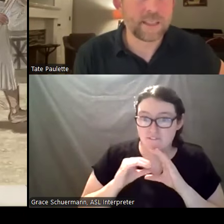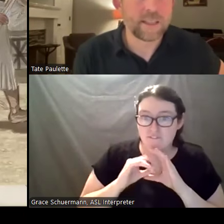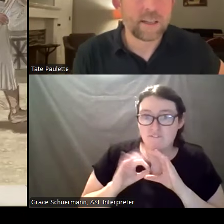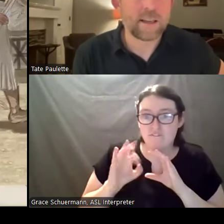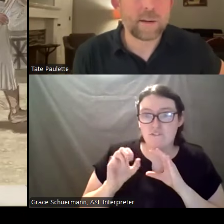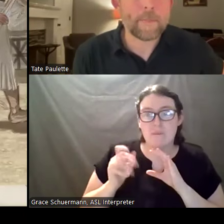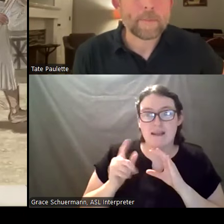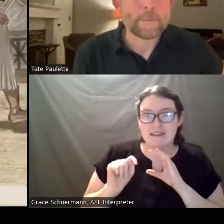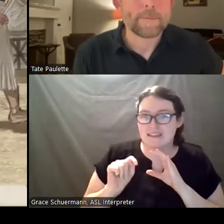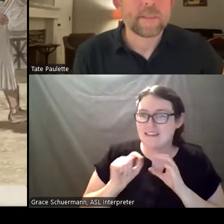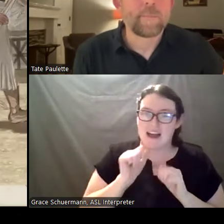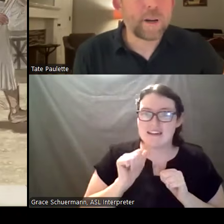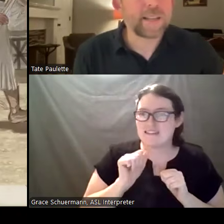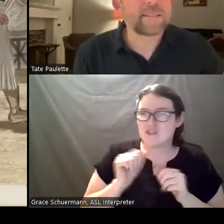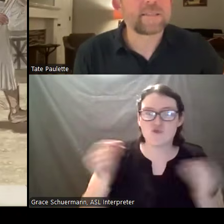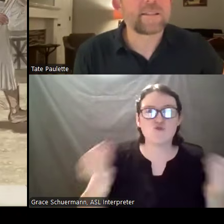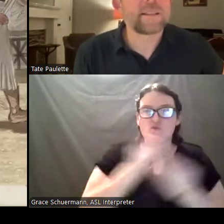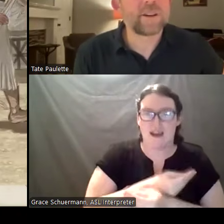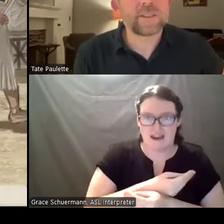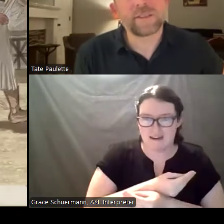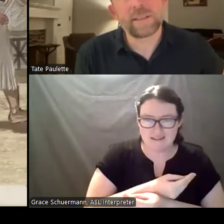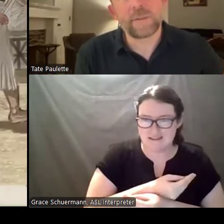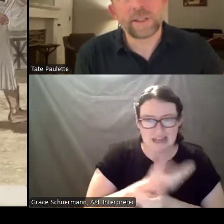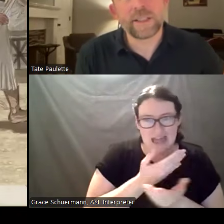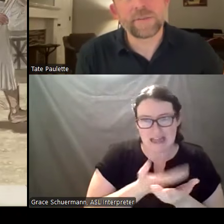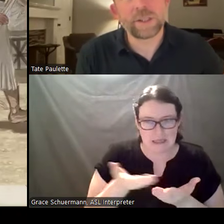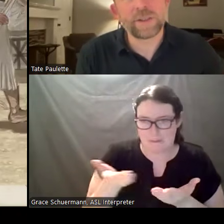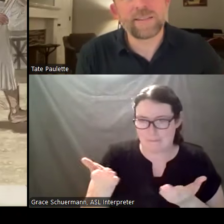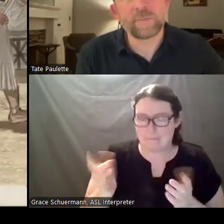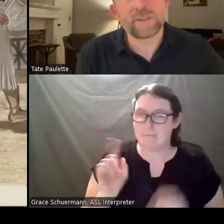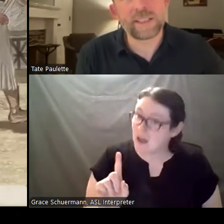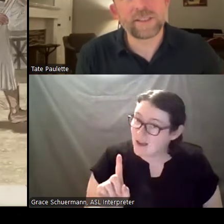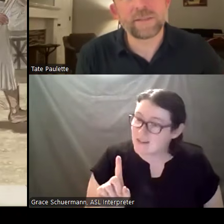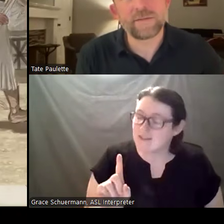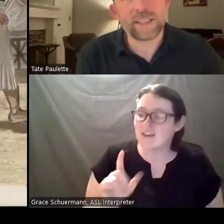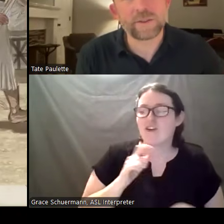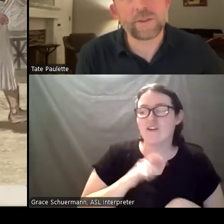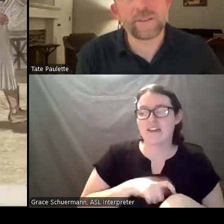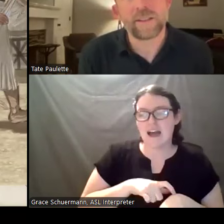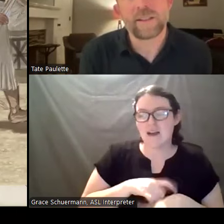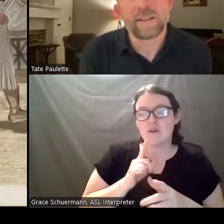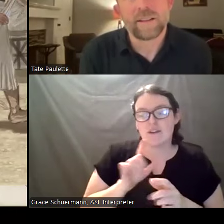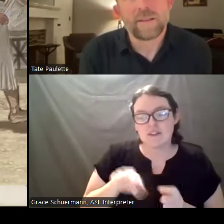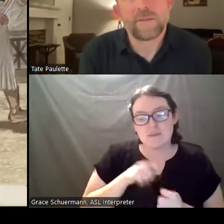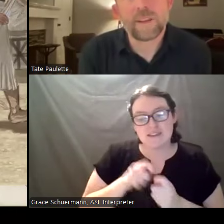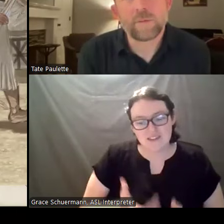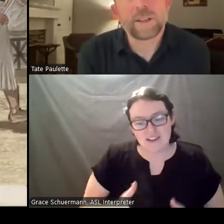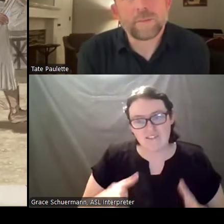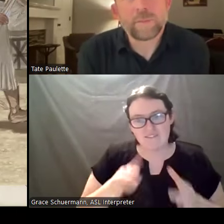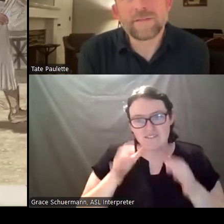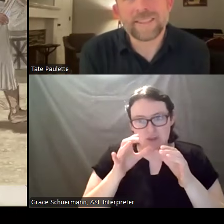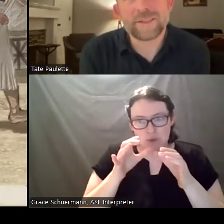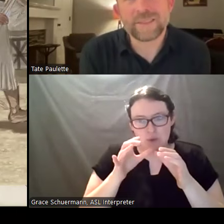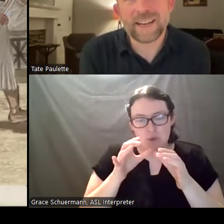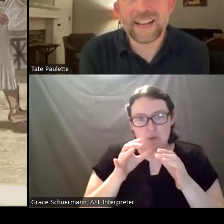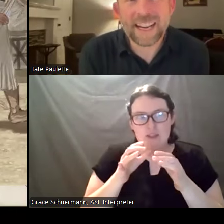item. Um, but there are certainly periods where you have particular vessels that are